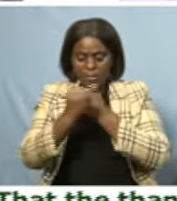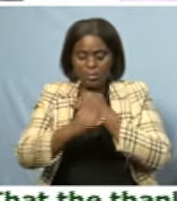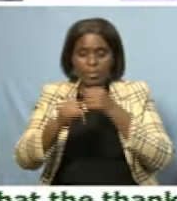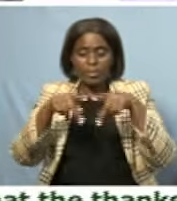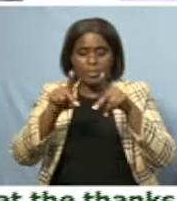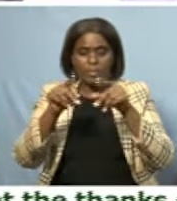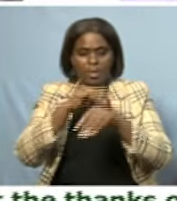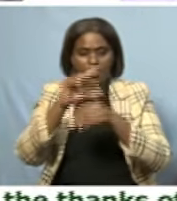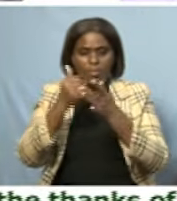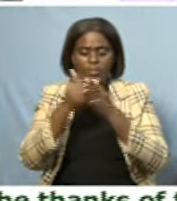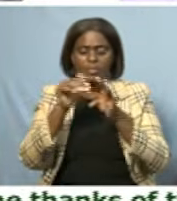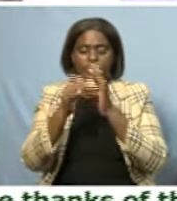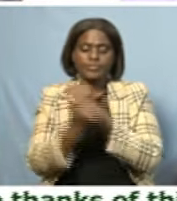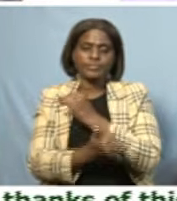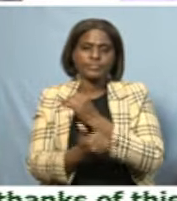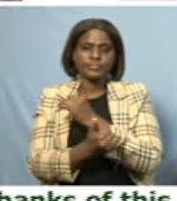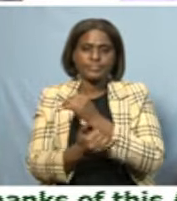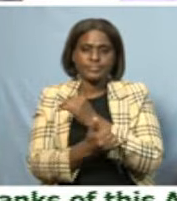across the country.